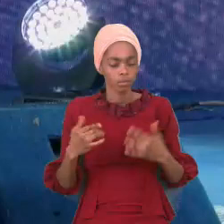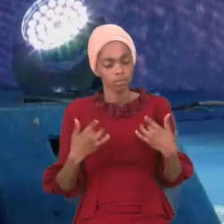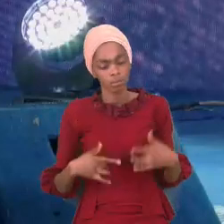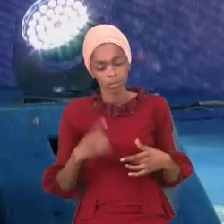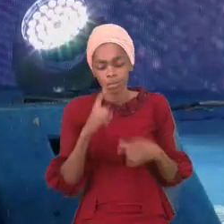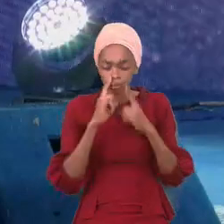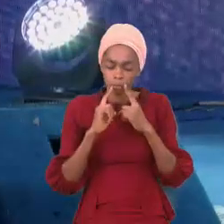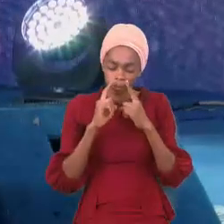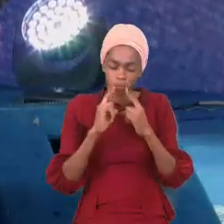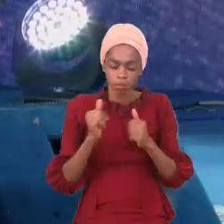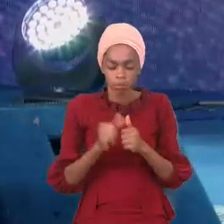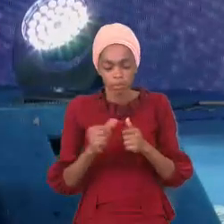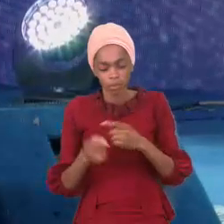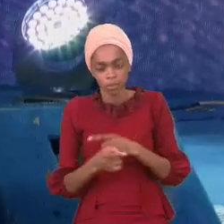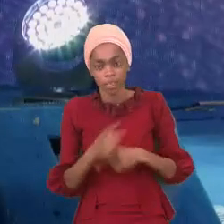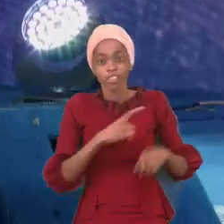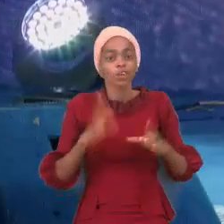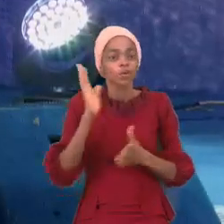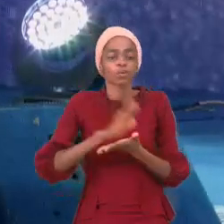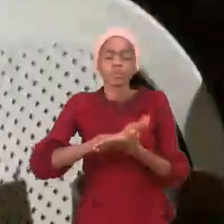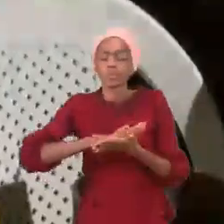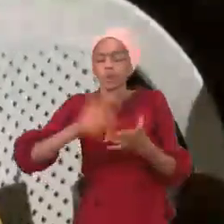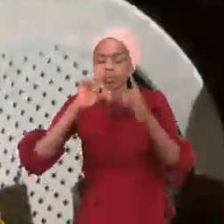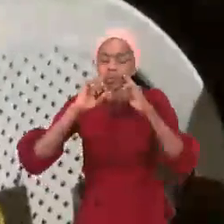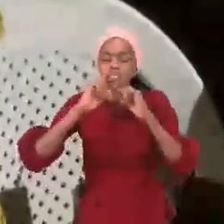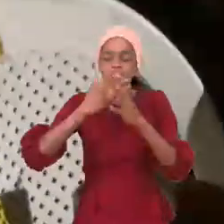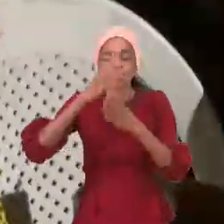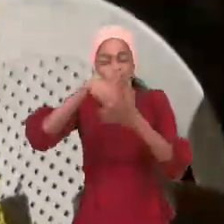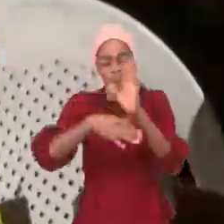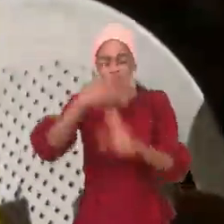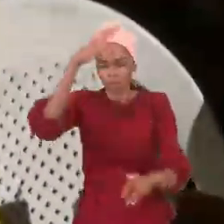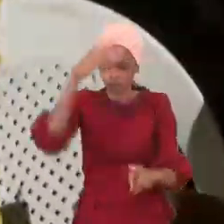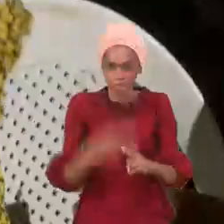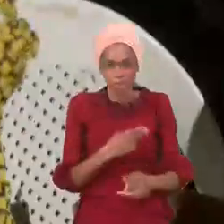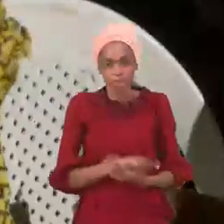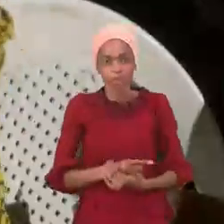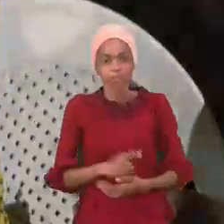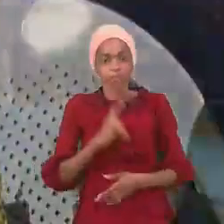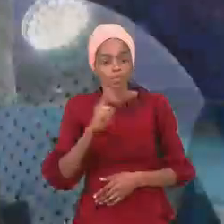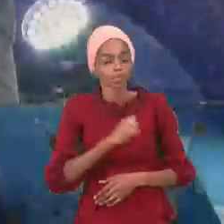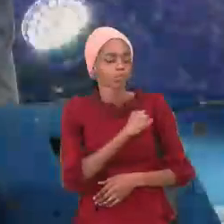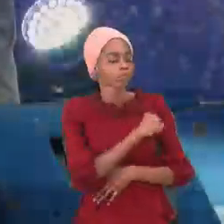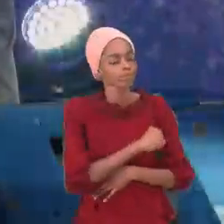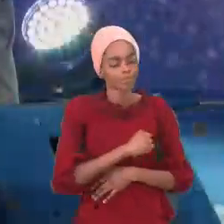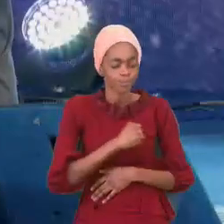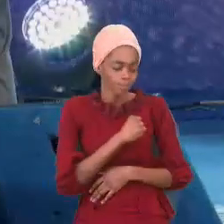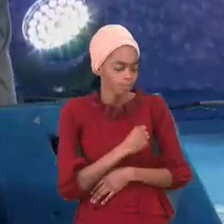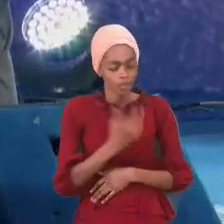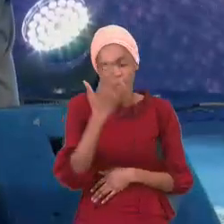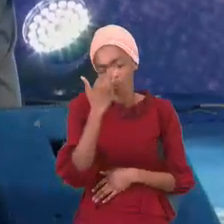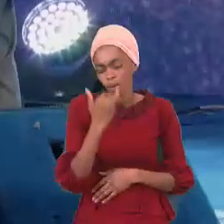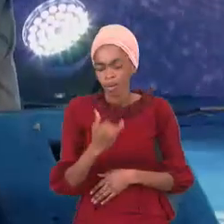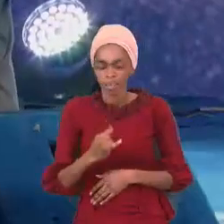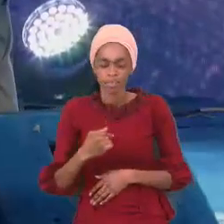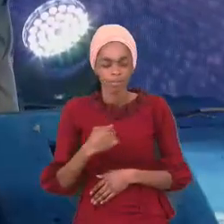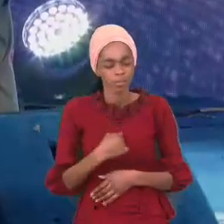every day, the Lord will wipe your tears away. You regret, why did I come